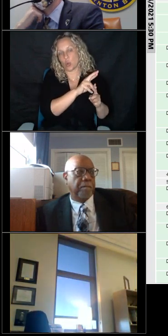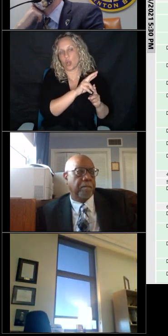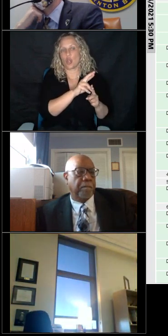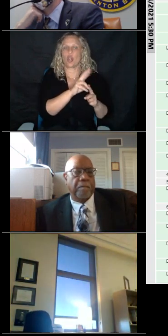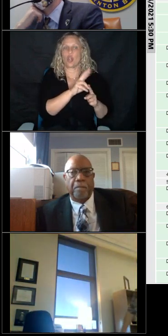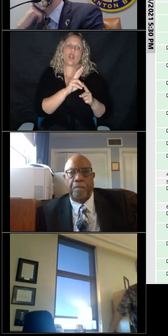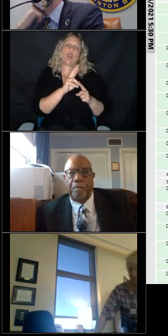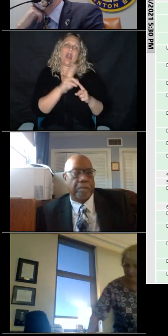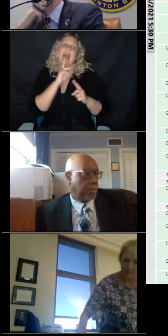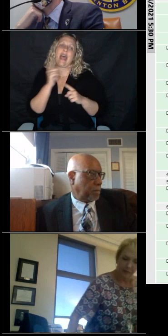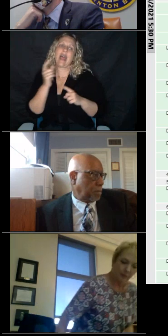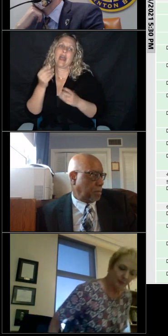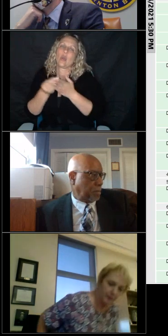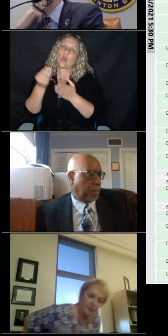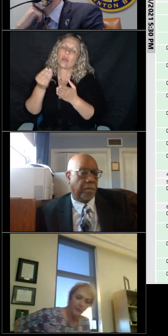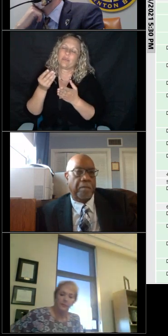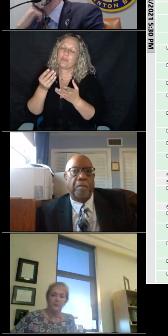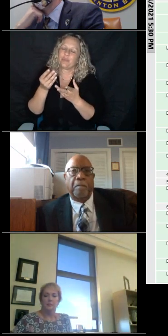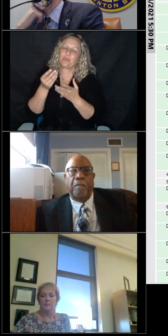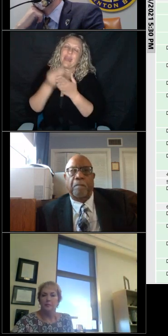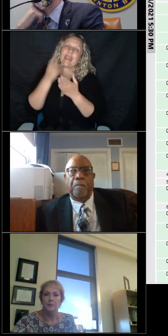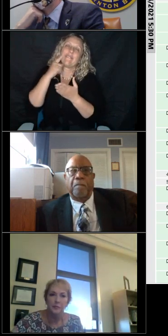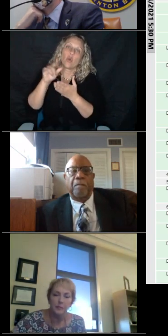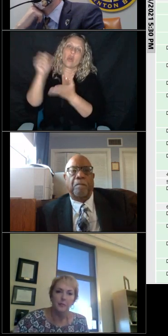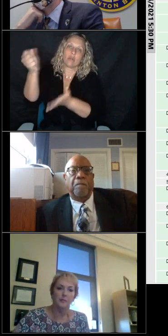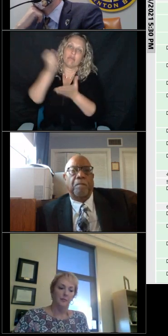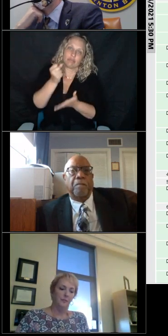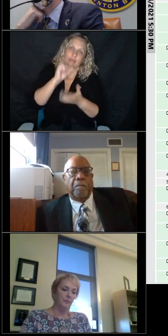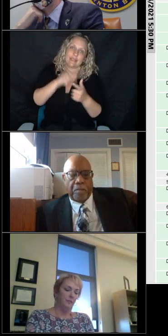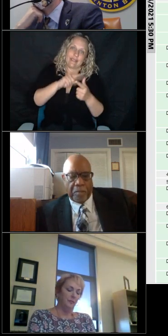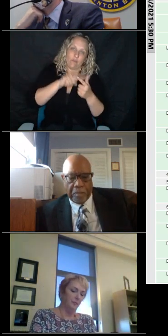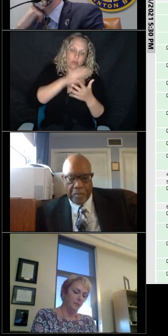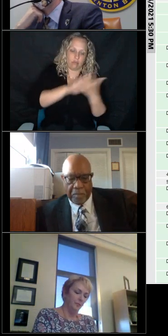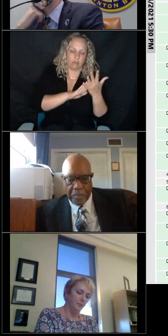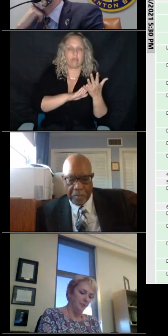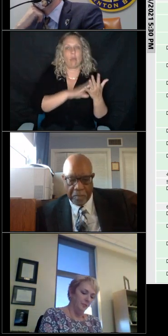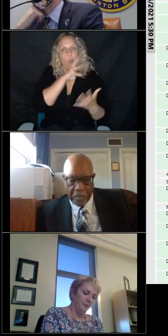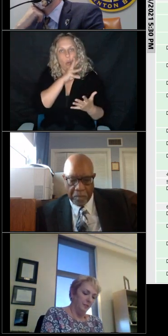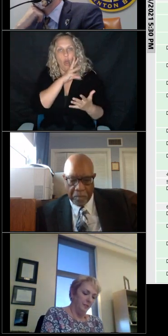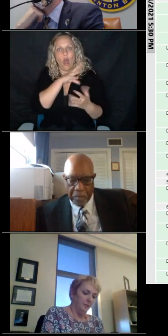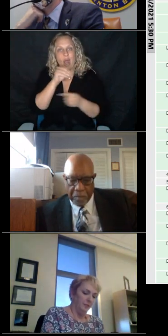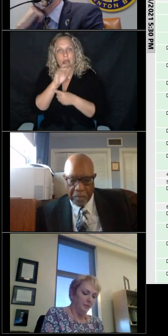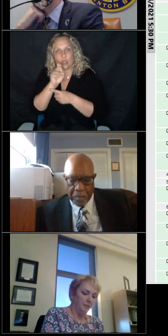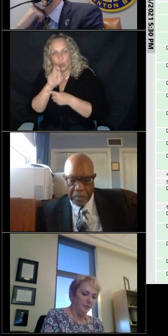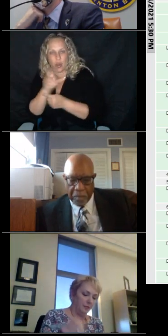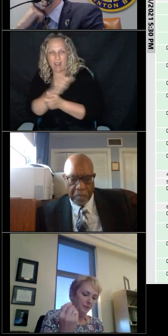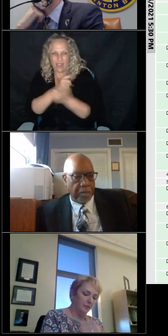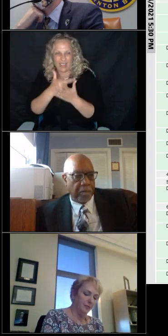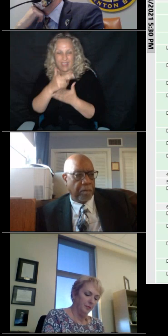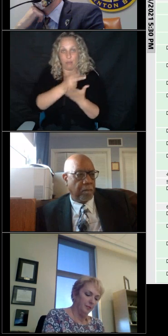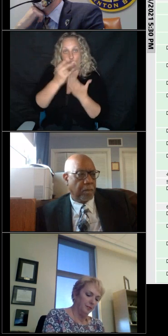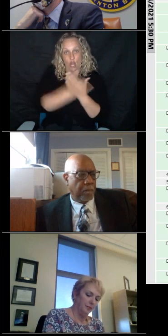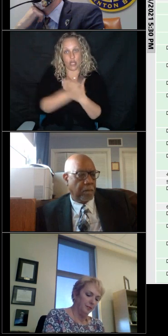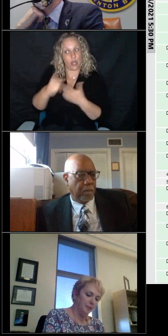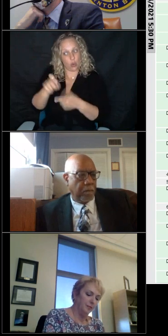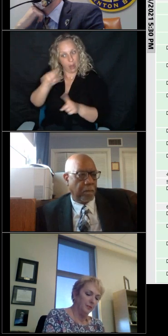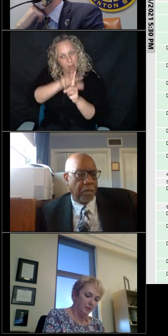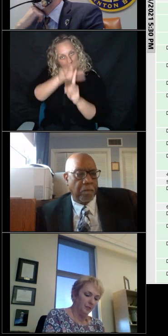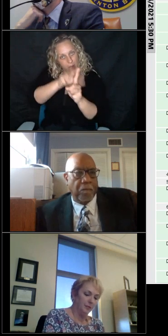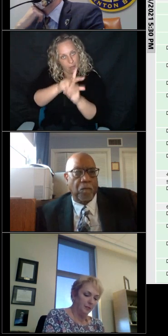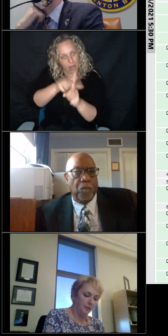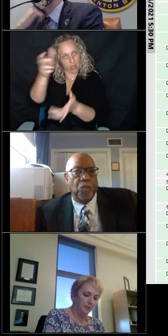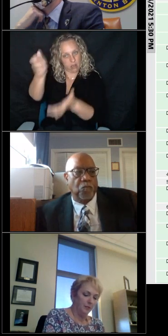be, as we see them, we'll keep you advised so that because those are good projects that the city can be applying for, and we should